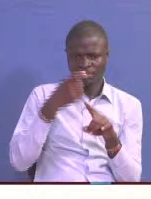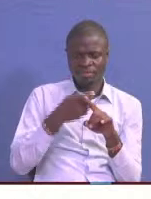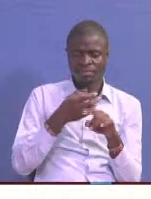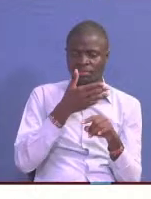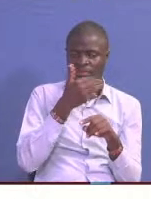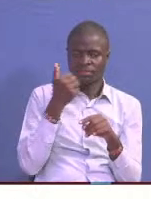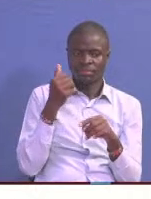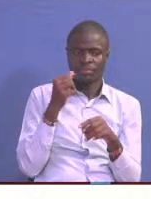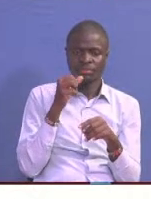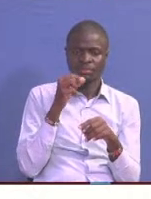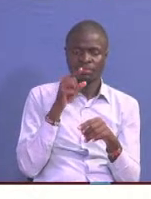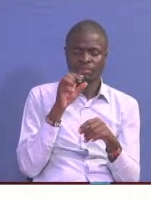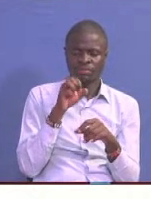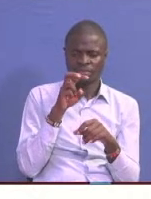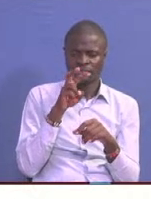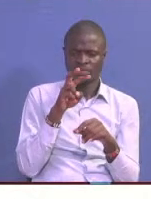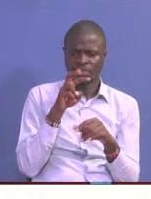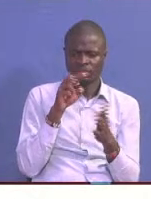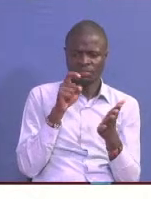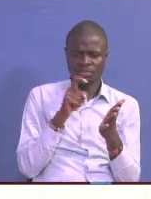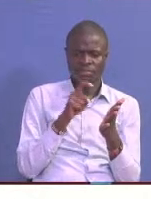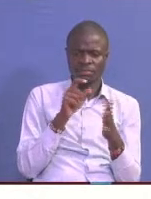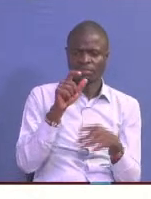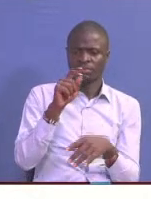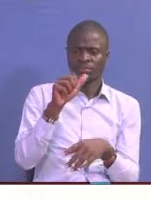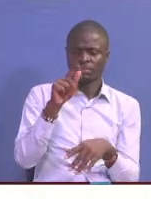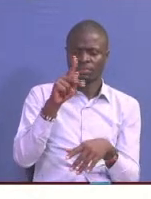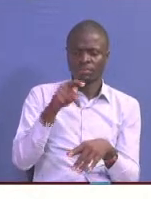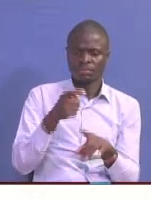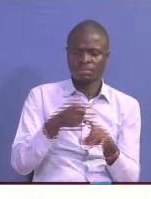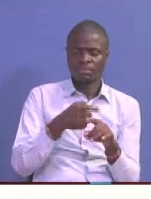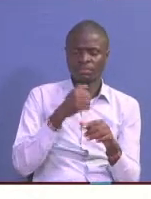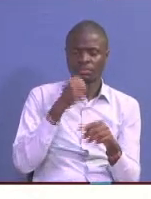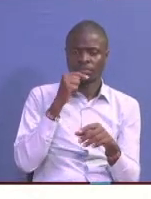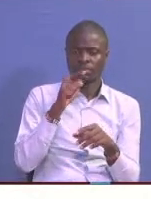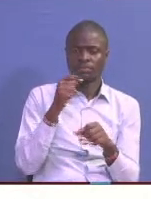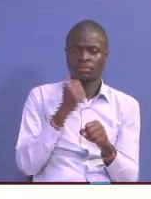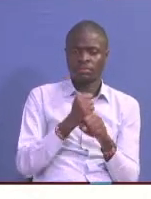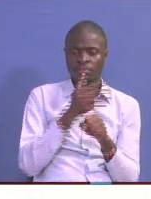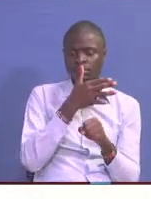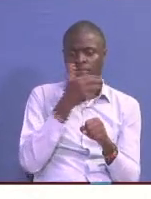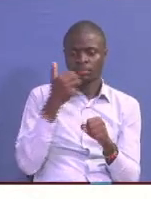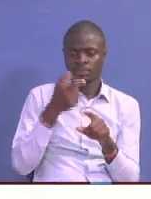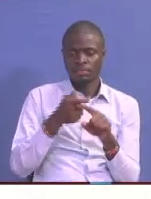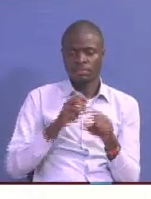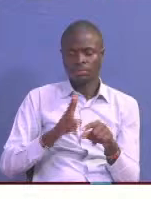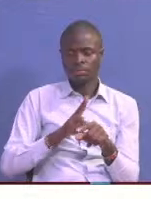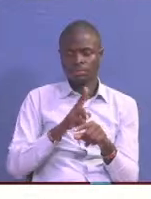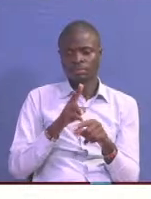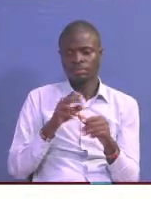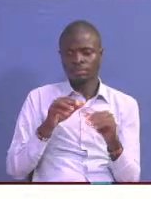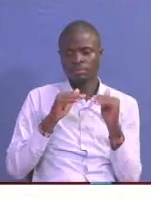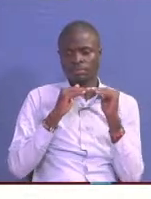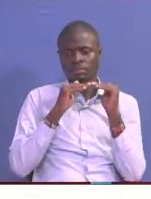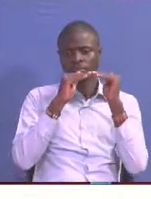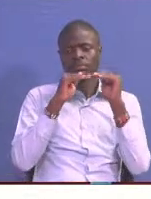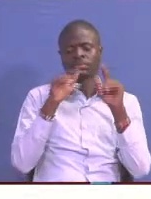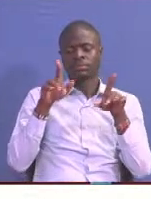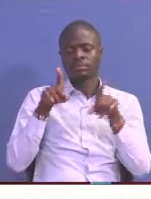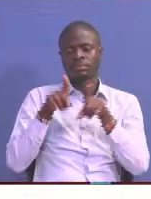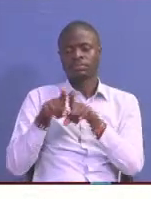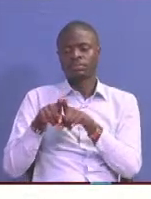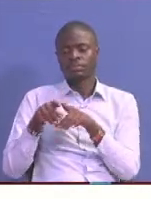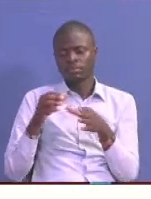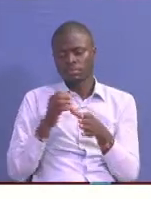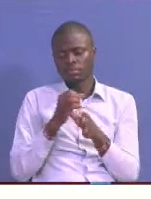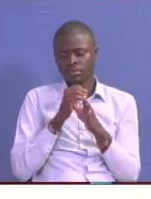can tap from those who are doing better than us, and that we can improve also our